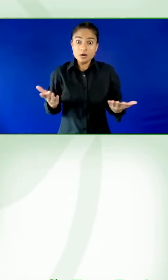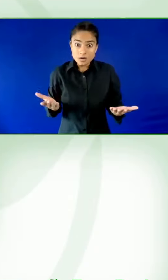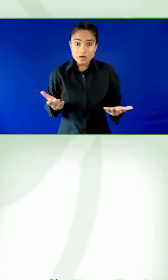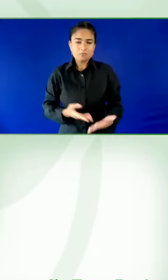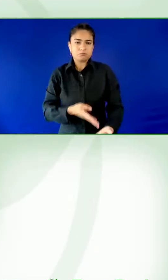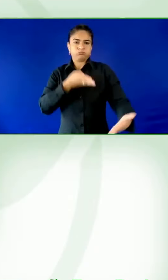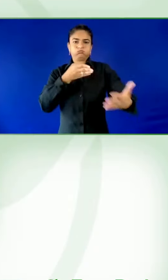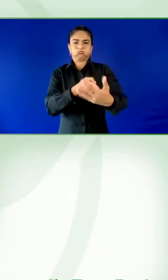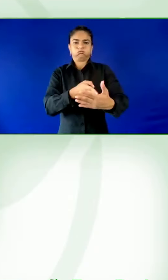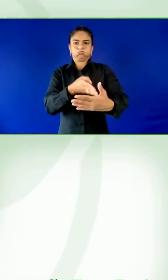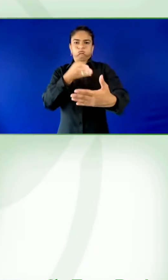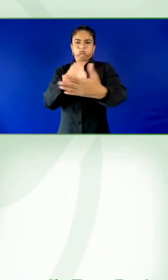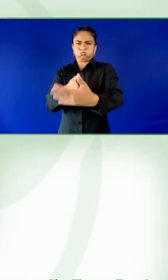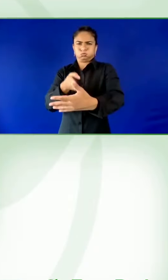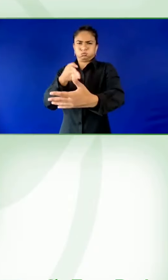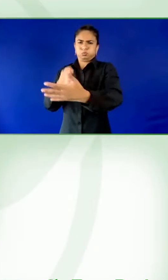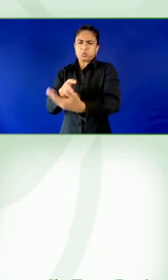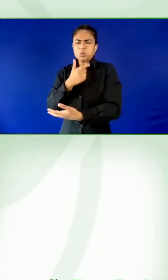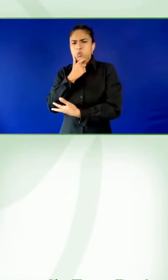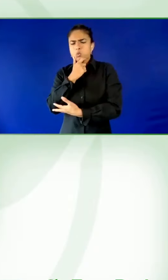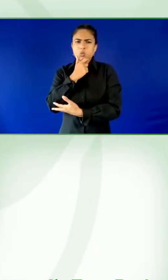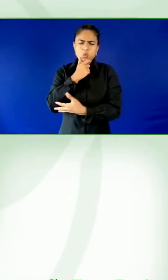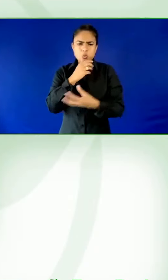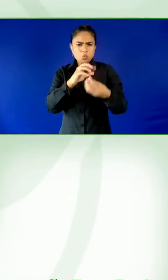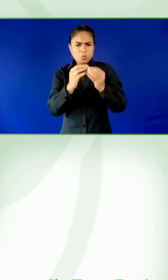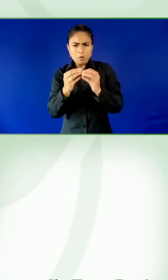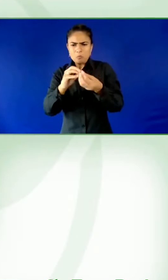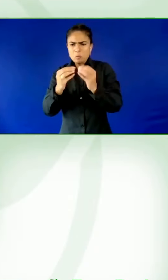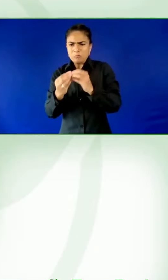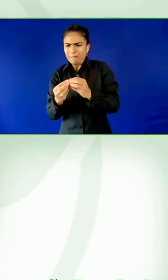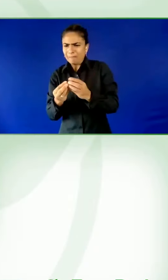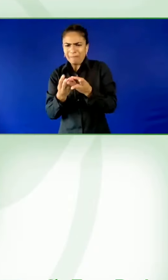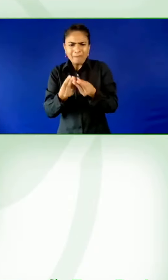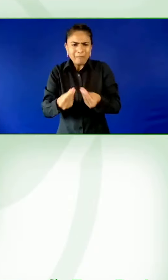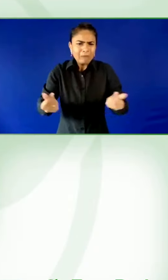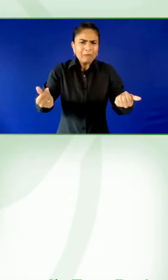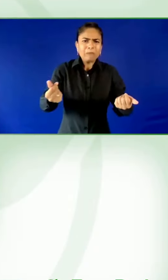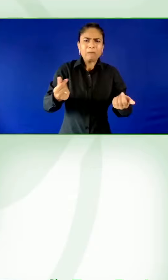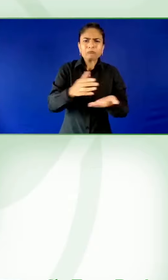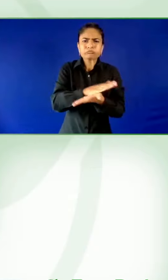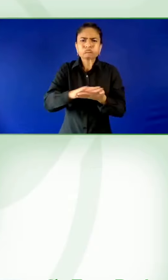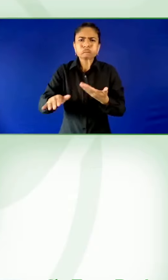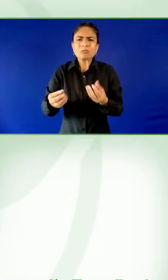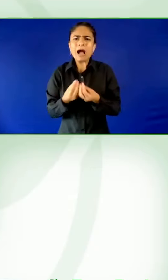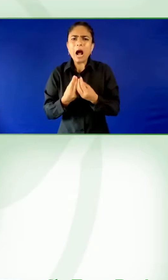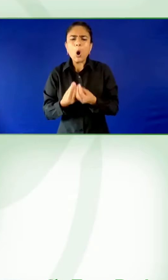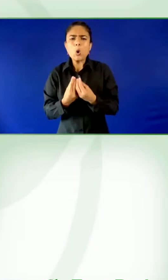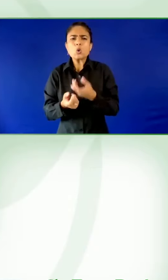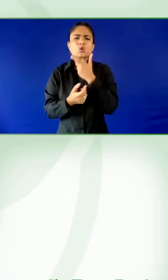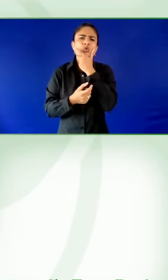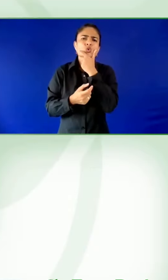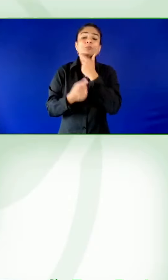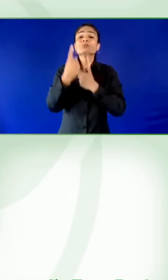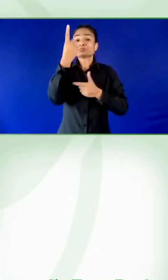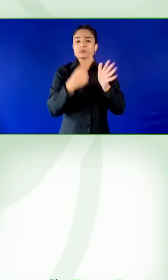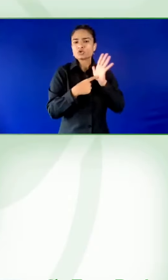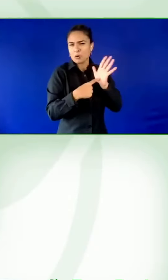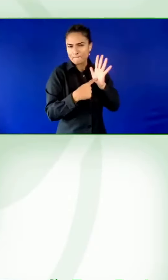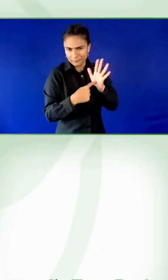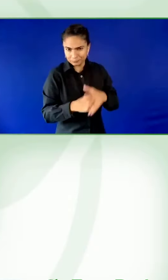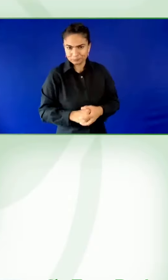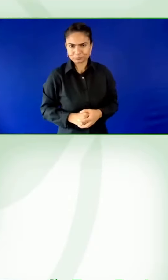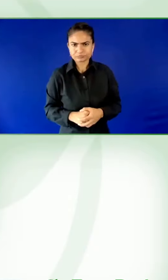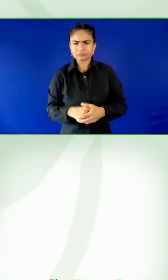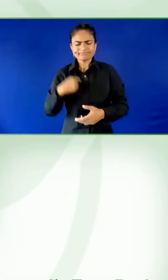access to employment, and there were so many big challenges, and we didn't have the answers. So we realized that we needed